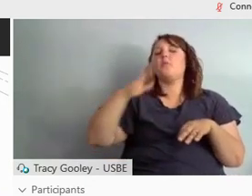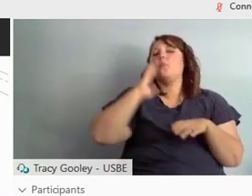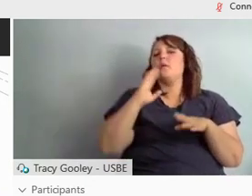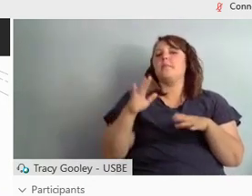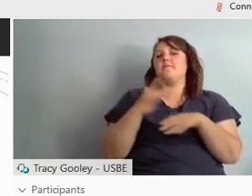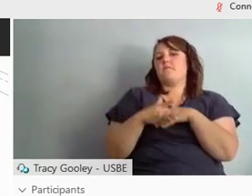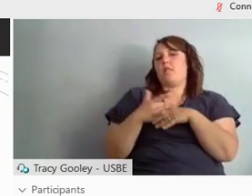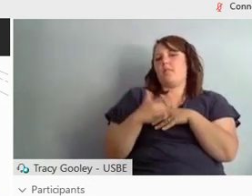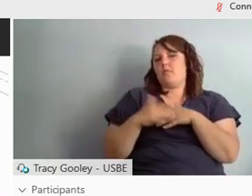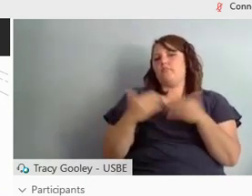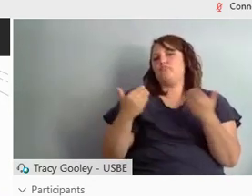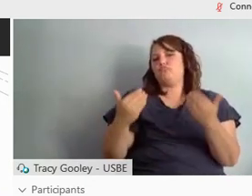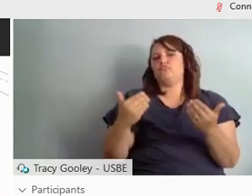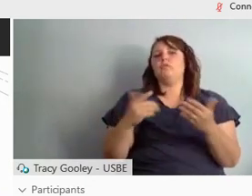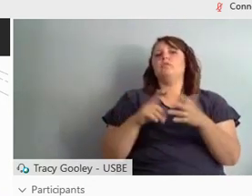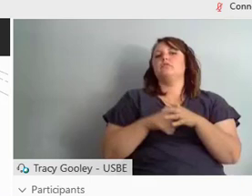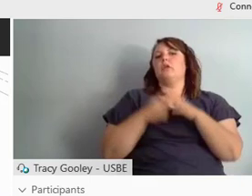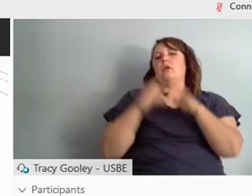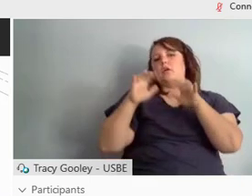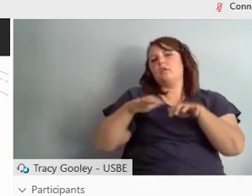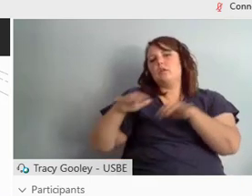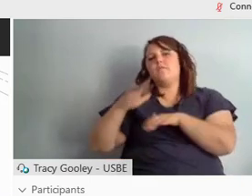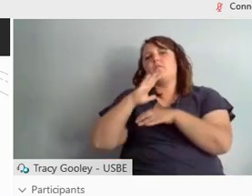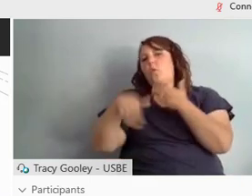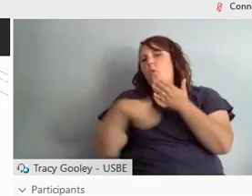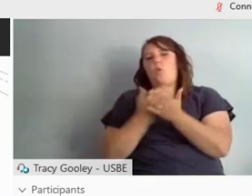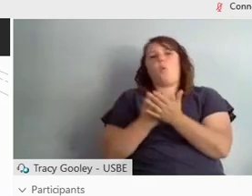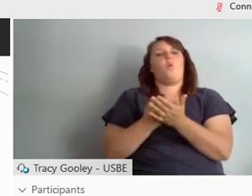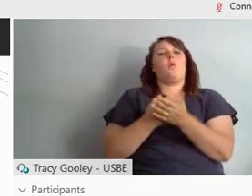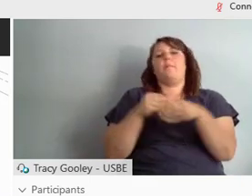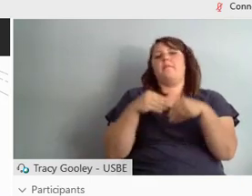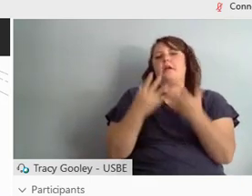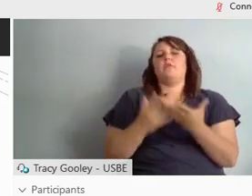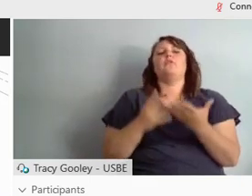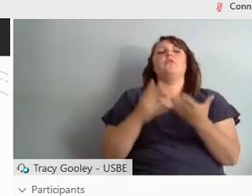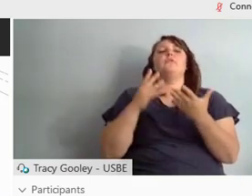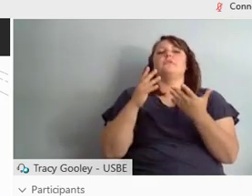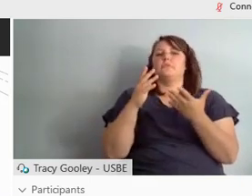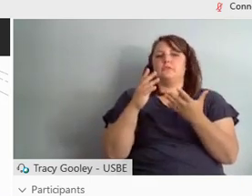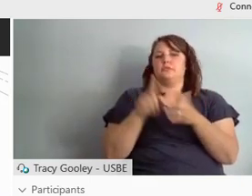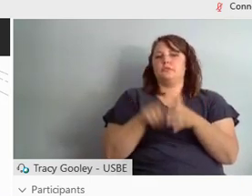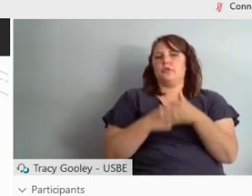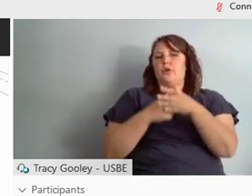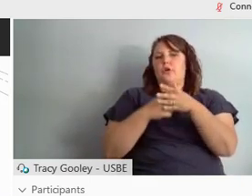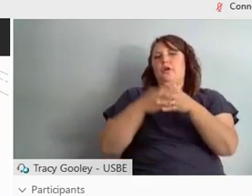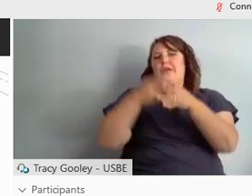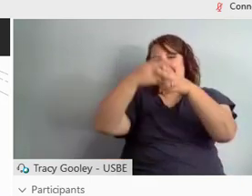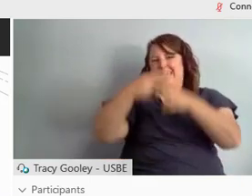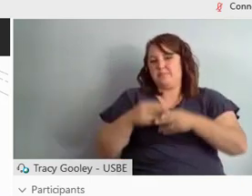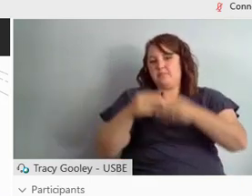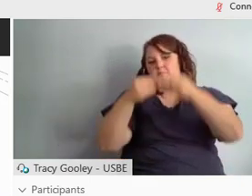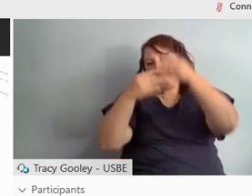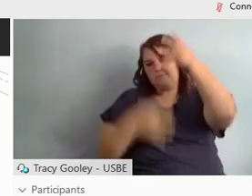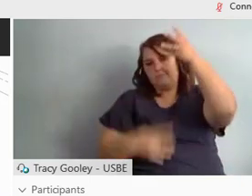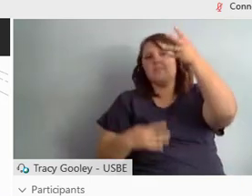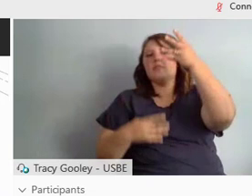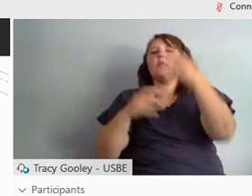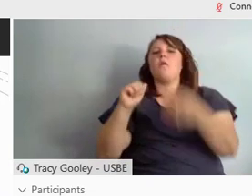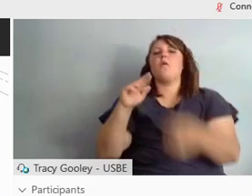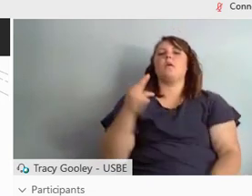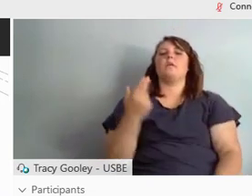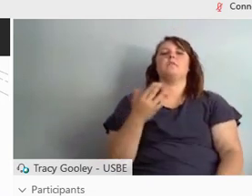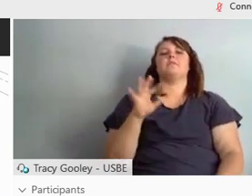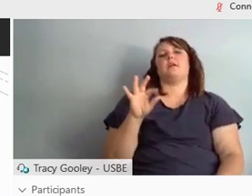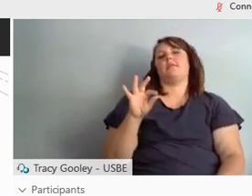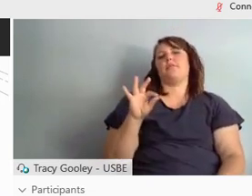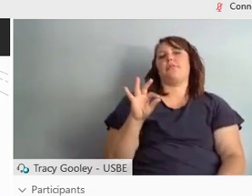schools or your districts, private schools, public LEAs, public providers, to begin rostering students on August 9th.